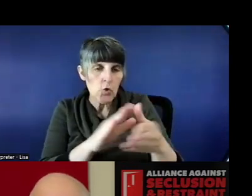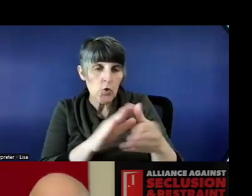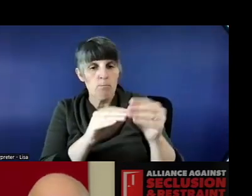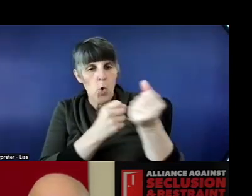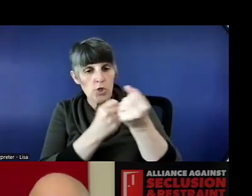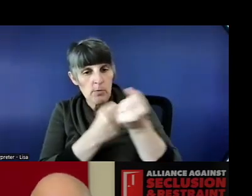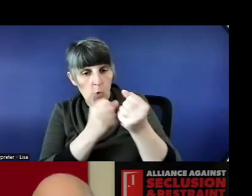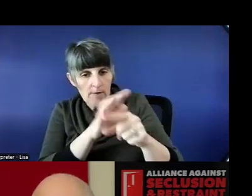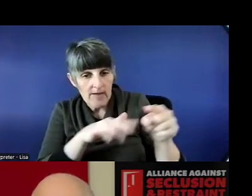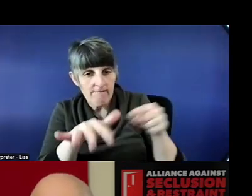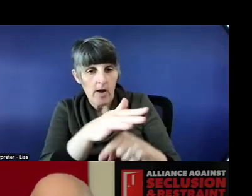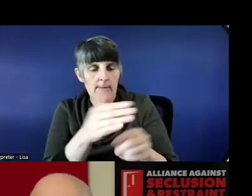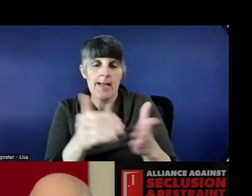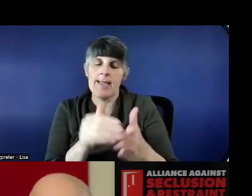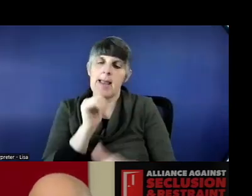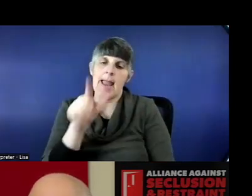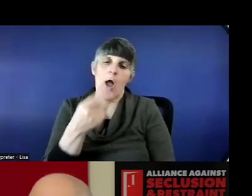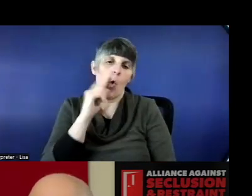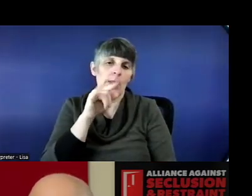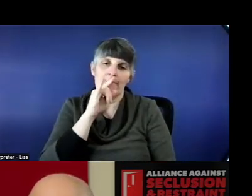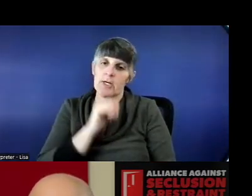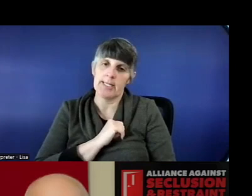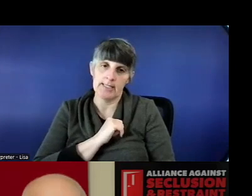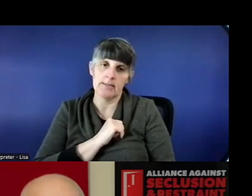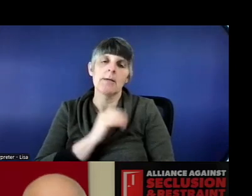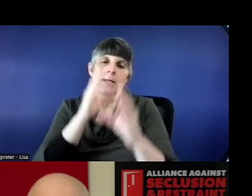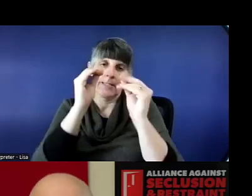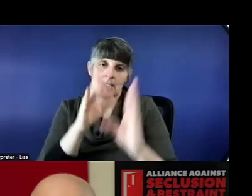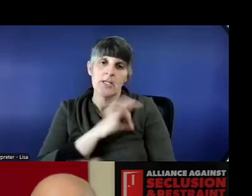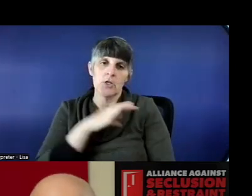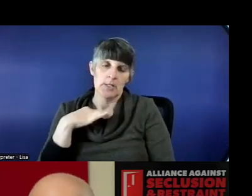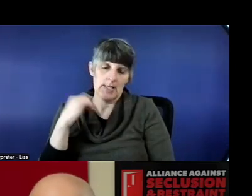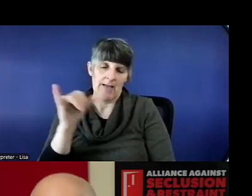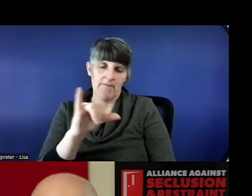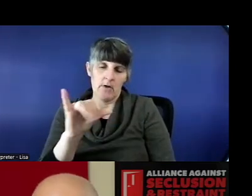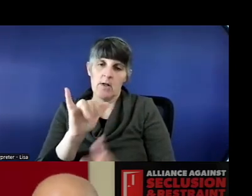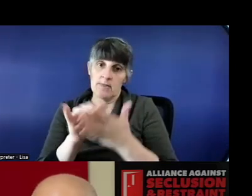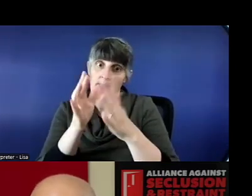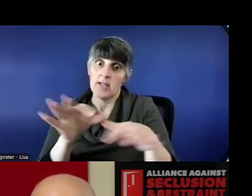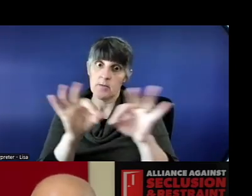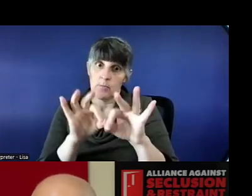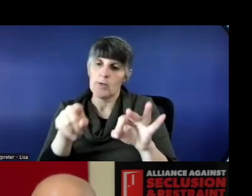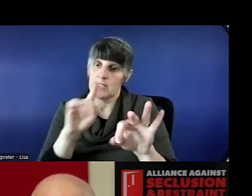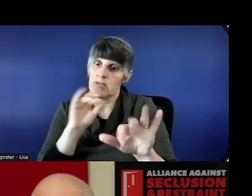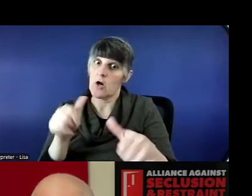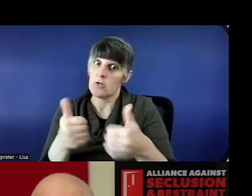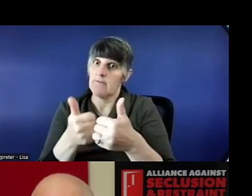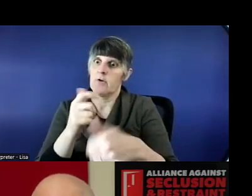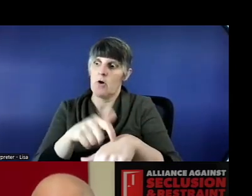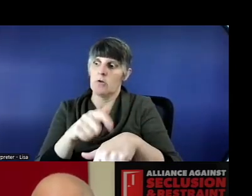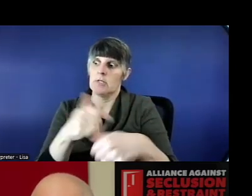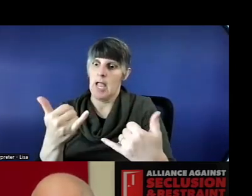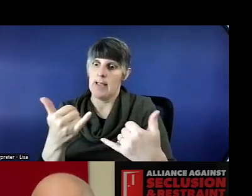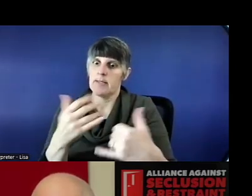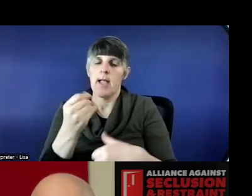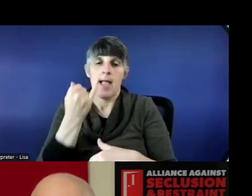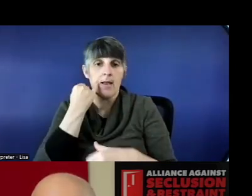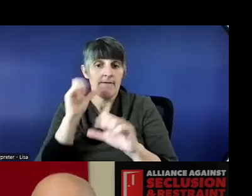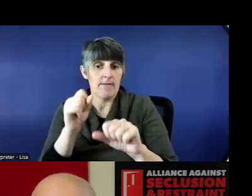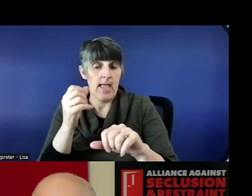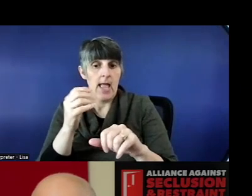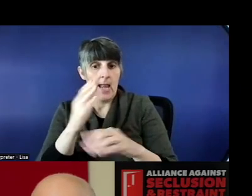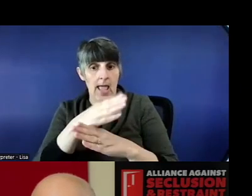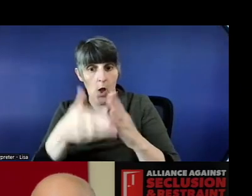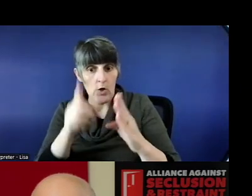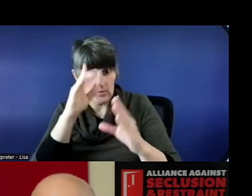environments. Again, not just for kids, but for teachers and staff. And that's important because these are difficult times. And when we can improve the outcomes